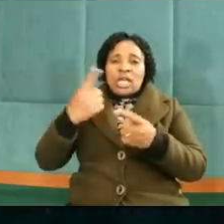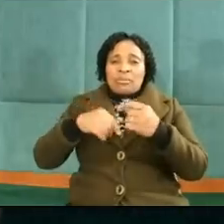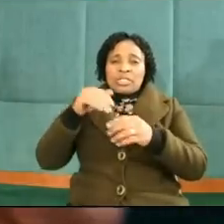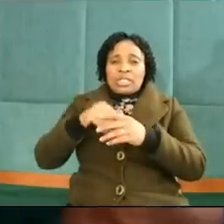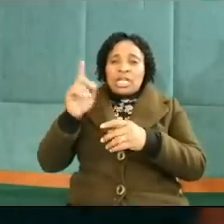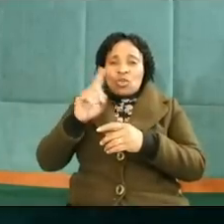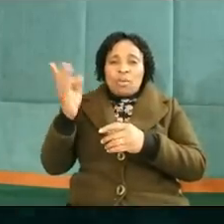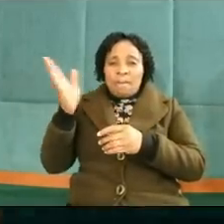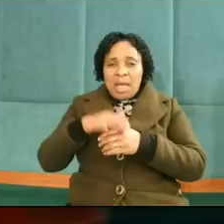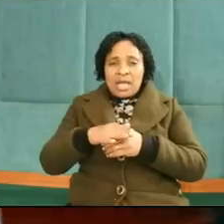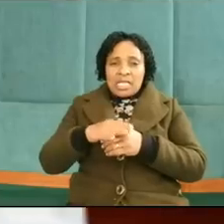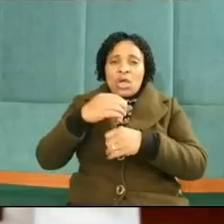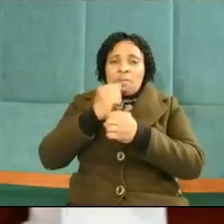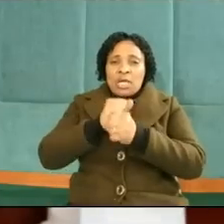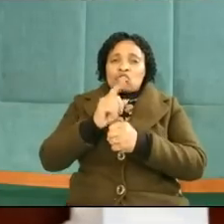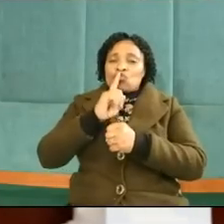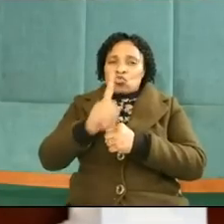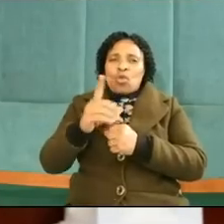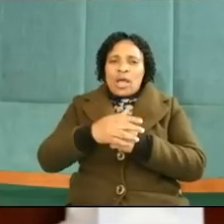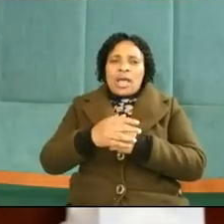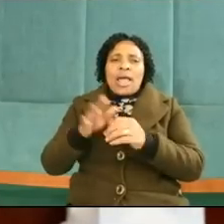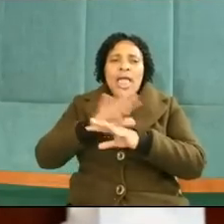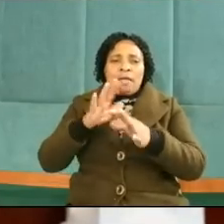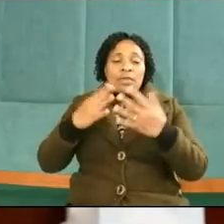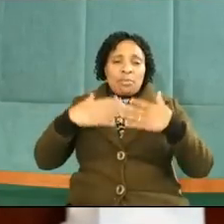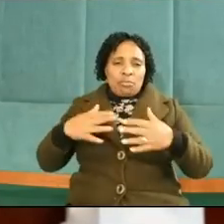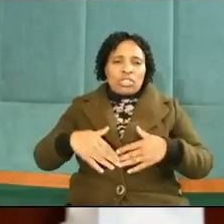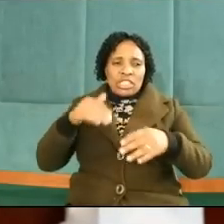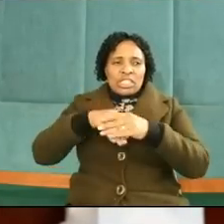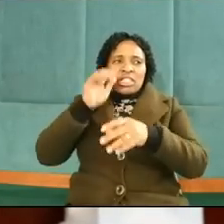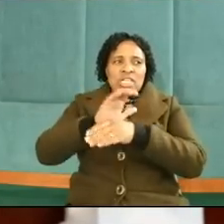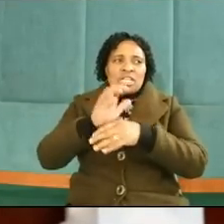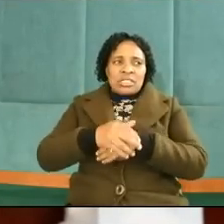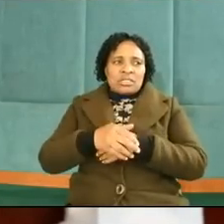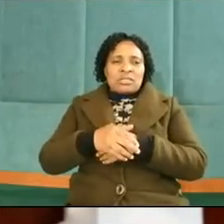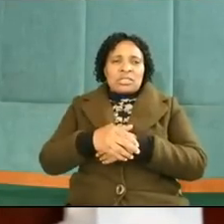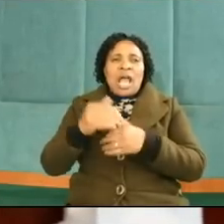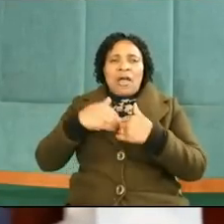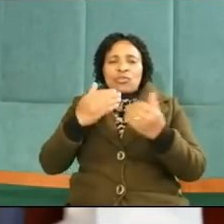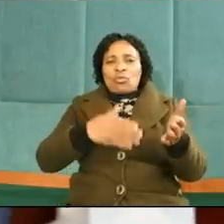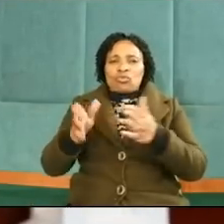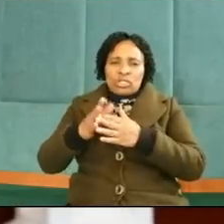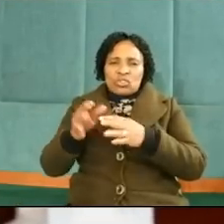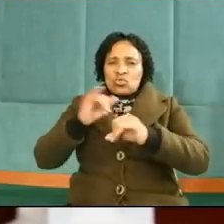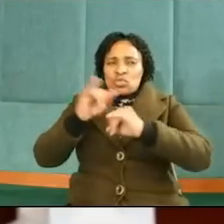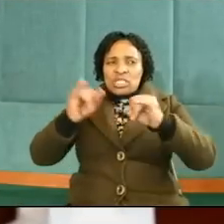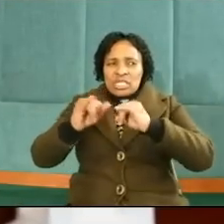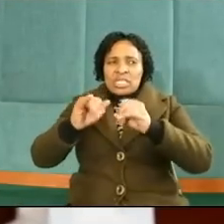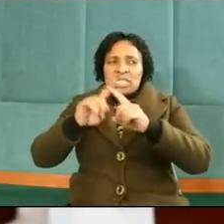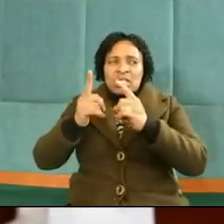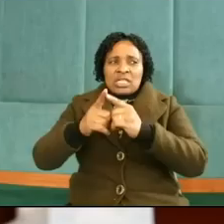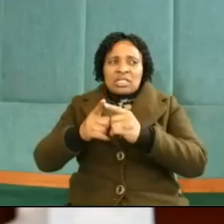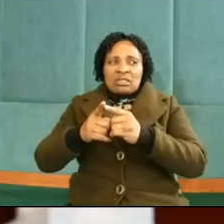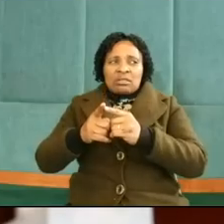Nairobi, I want to make sure we give everybody in church the opportunity to clean up and straighten up